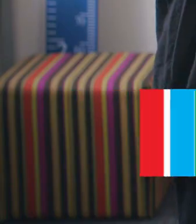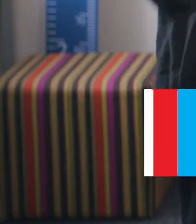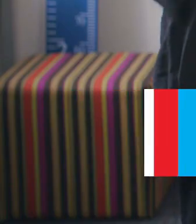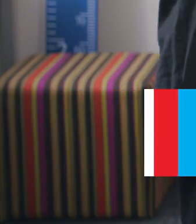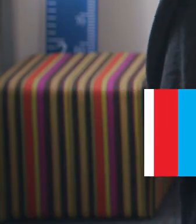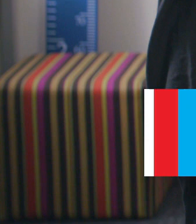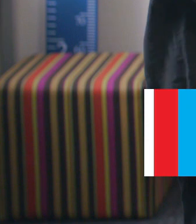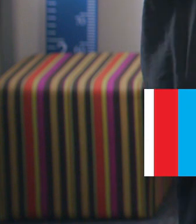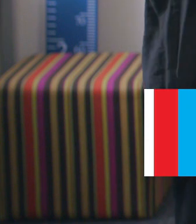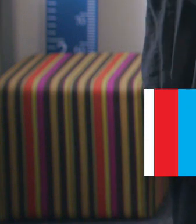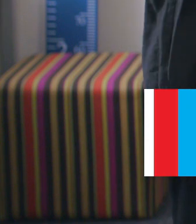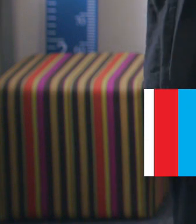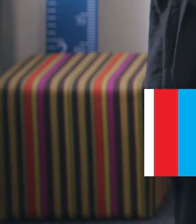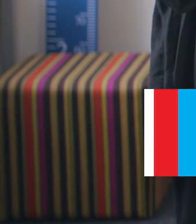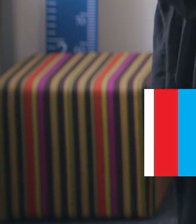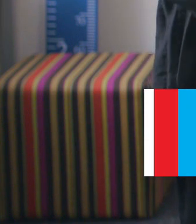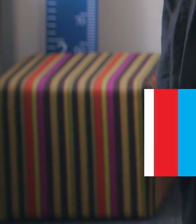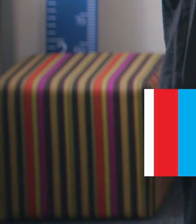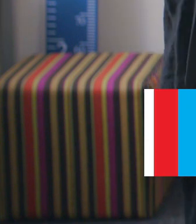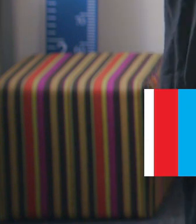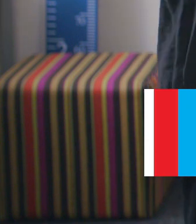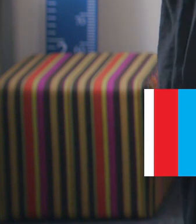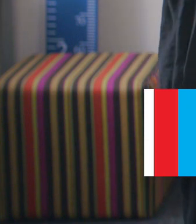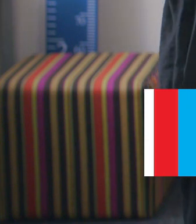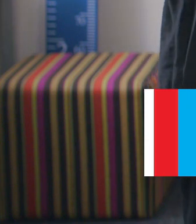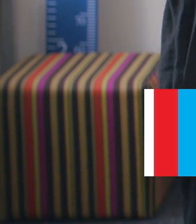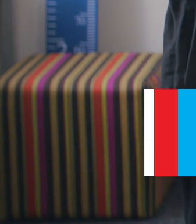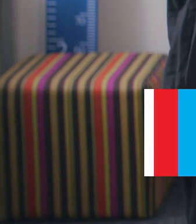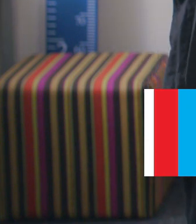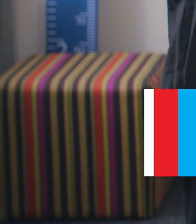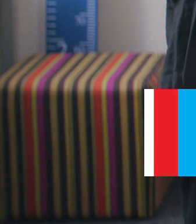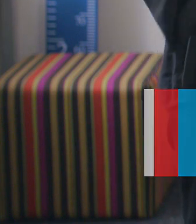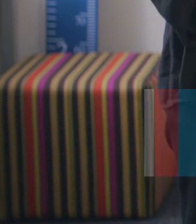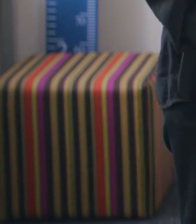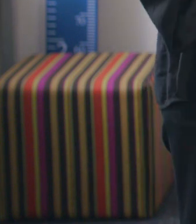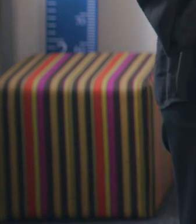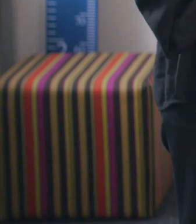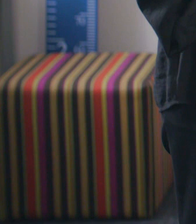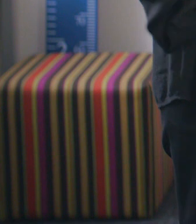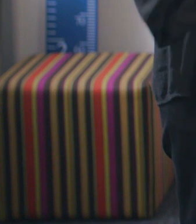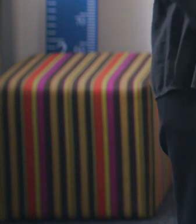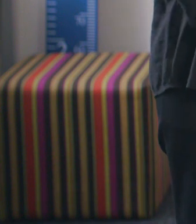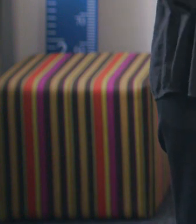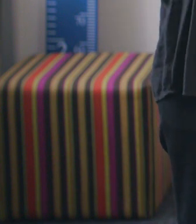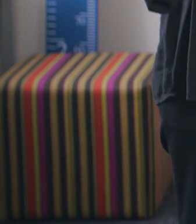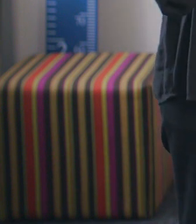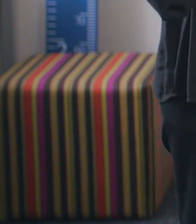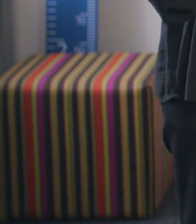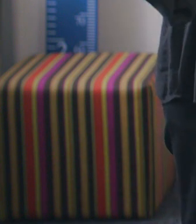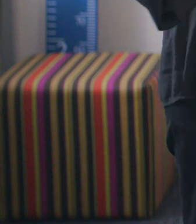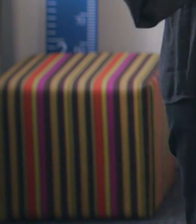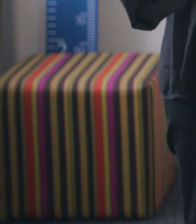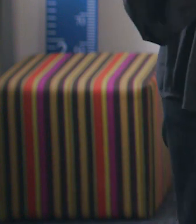Hi, my name's Renee. This is Melissa. She's a teacher of the deaf. It's important that you look after your